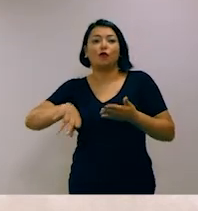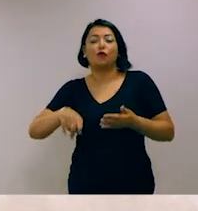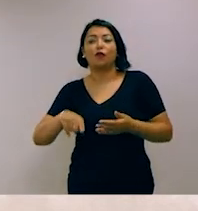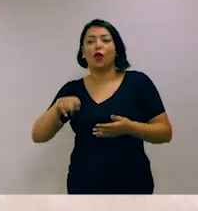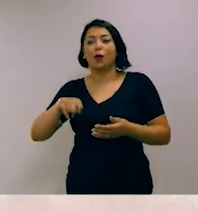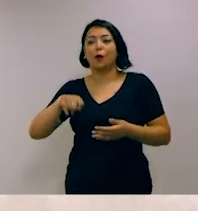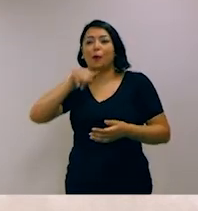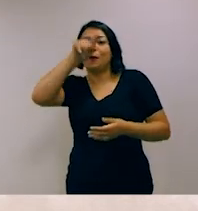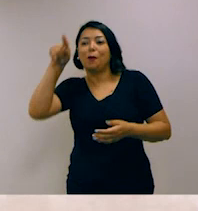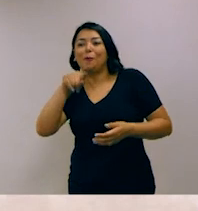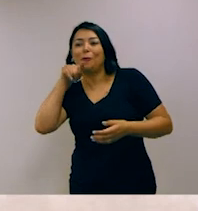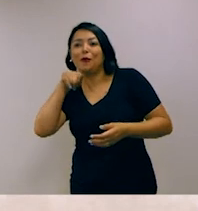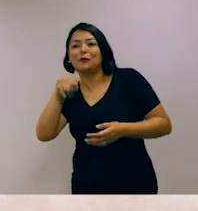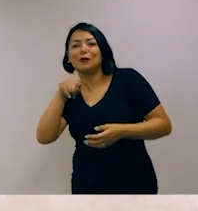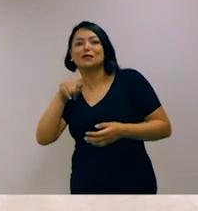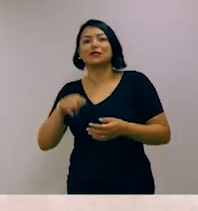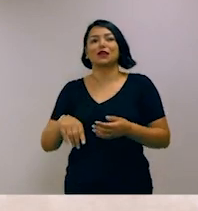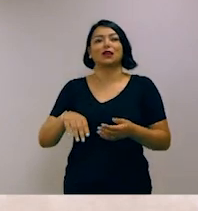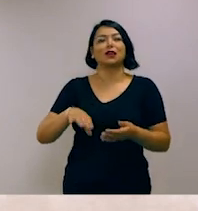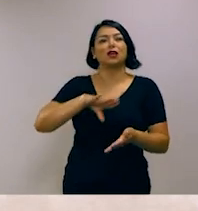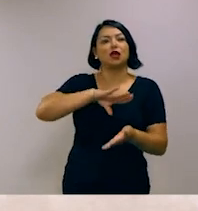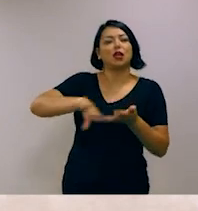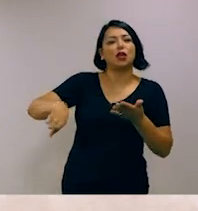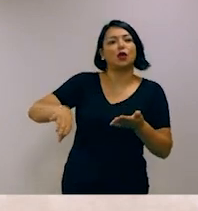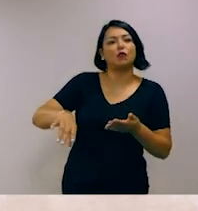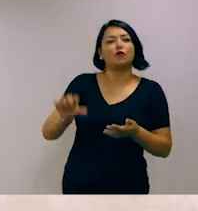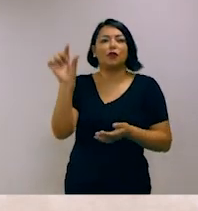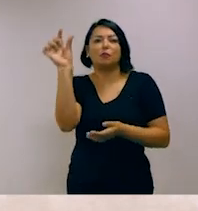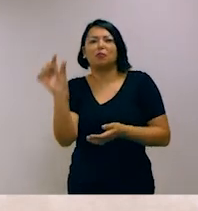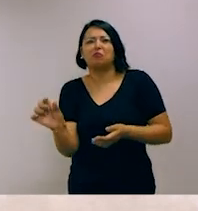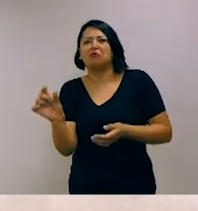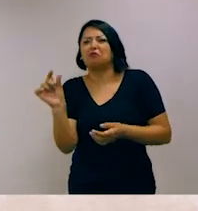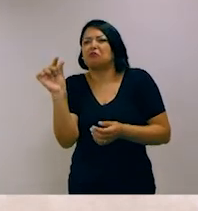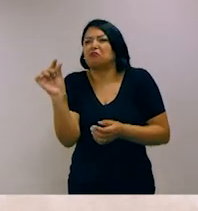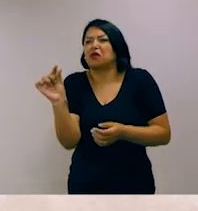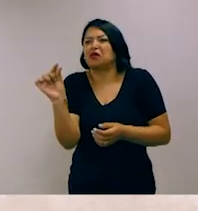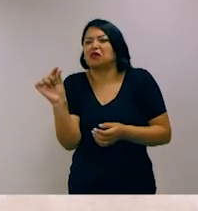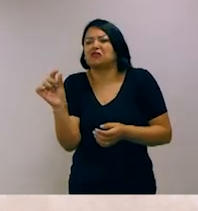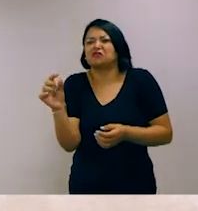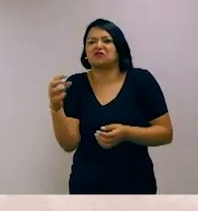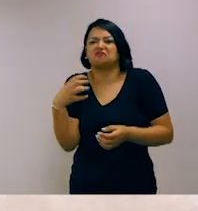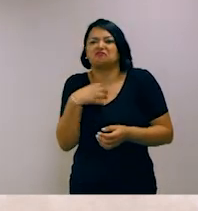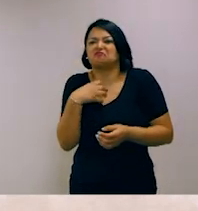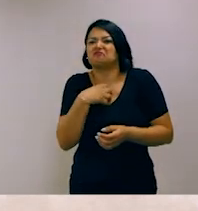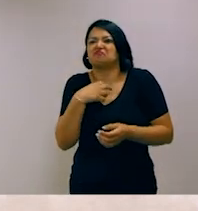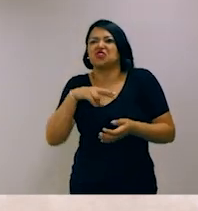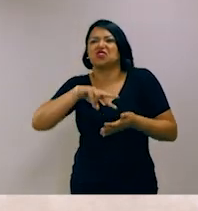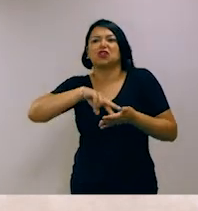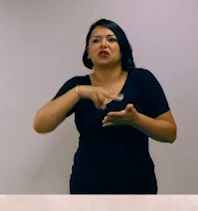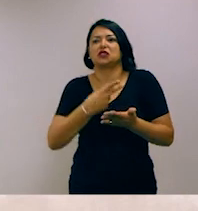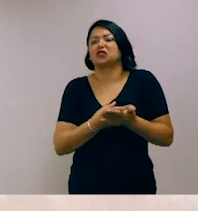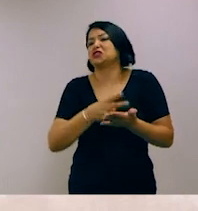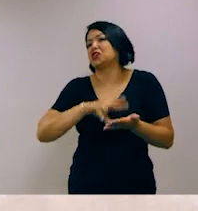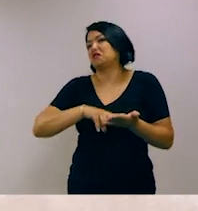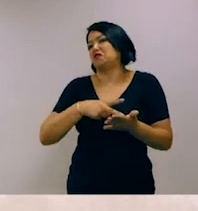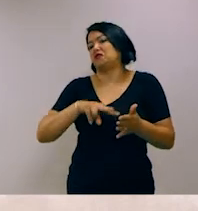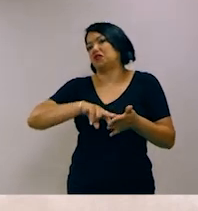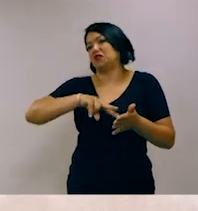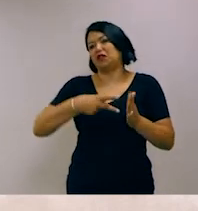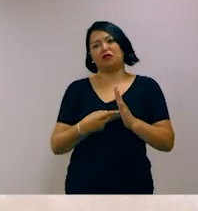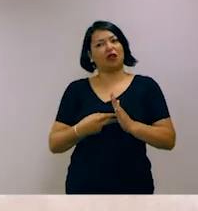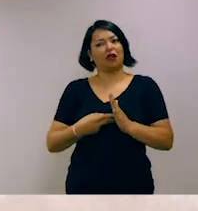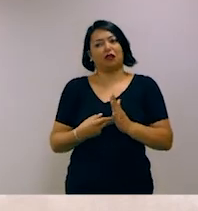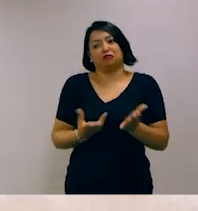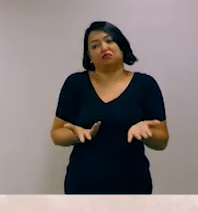special words. We do the stemming. We remove small words that make no sense for the learning.